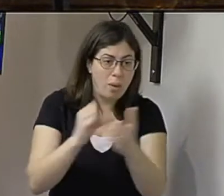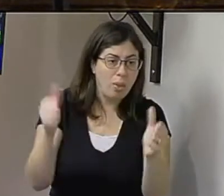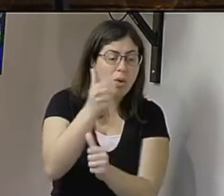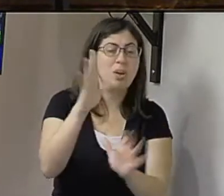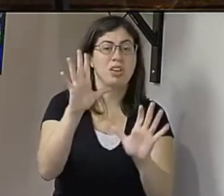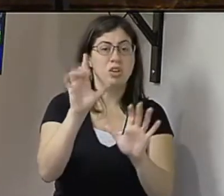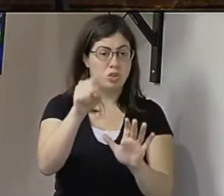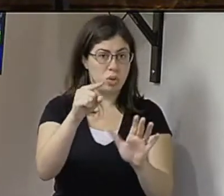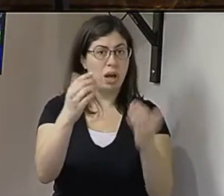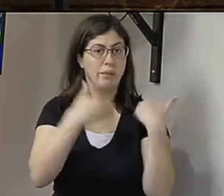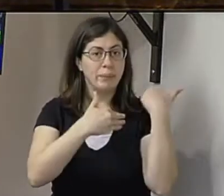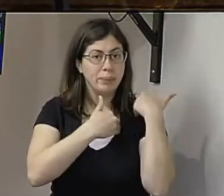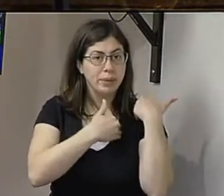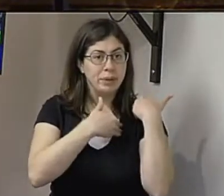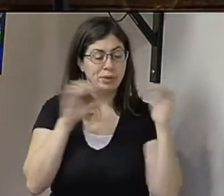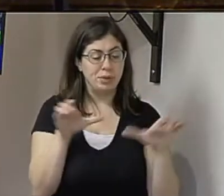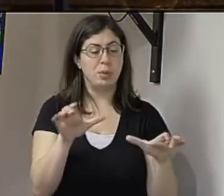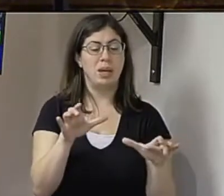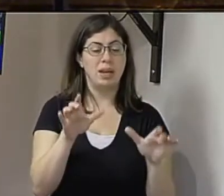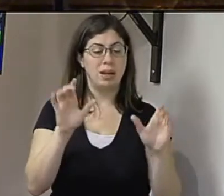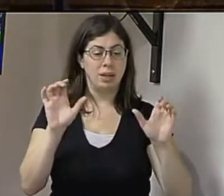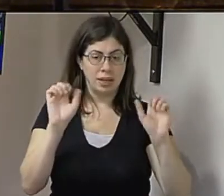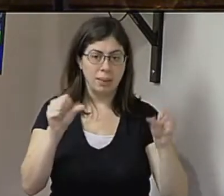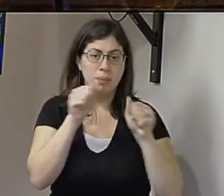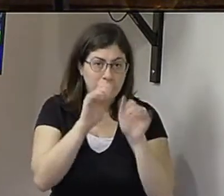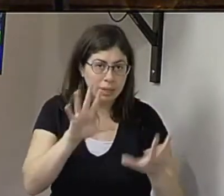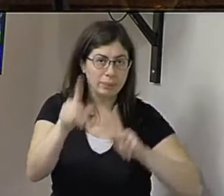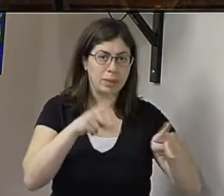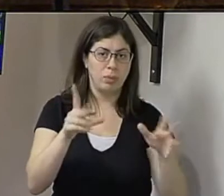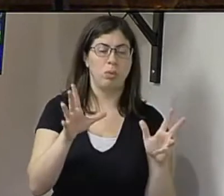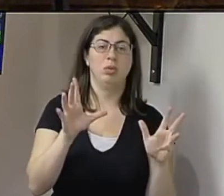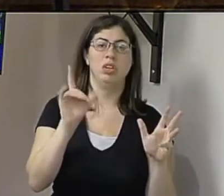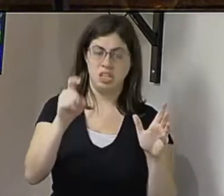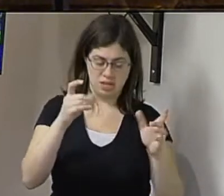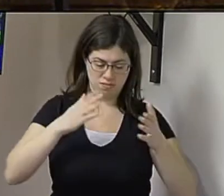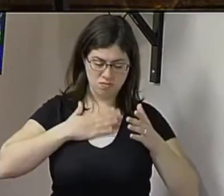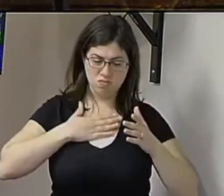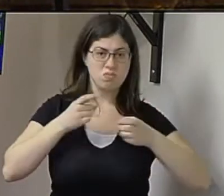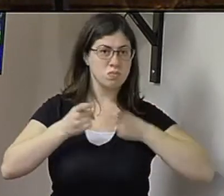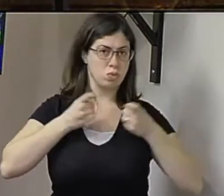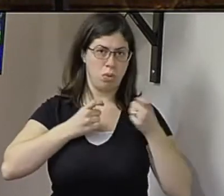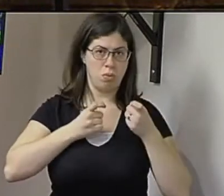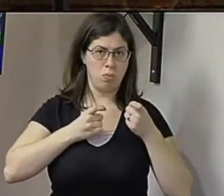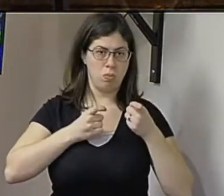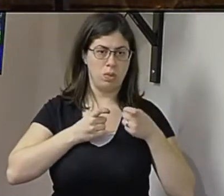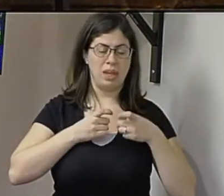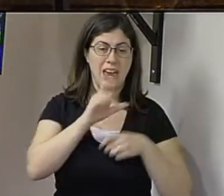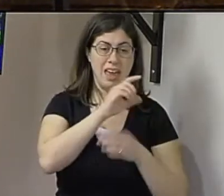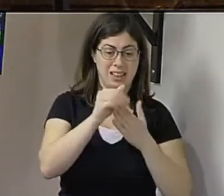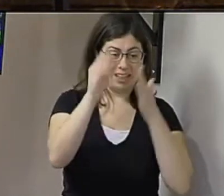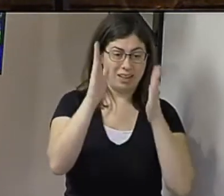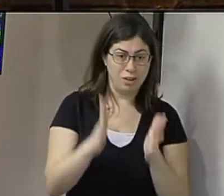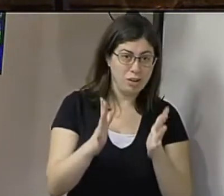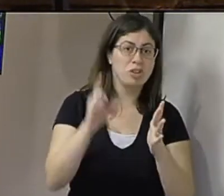have a mandate from the Lord to do that in a way that's a blessing to you and the people around you. You have to remain in control of yourself. And leaders are